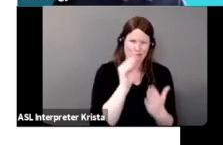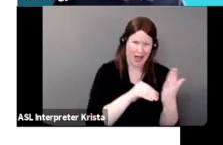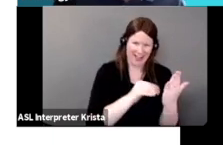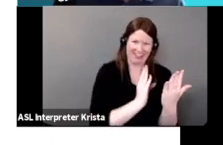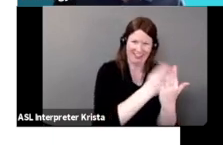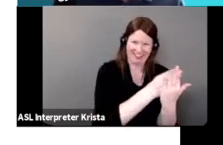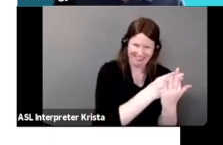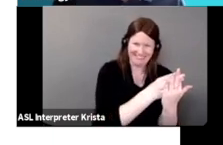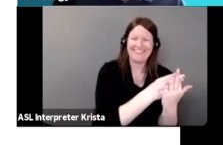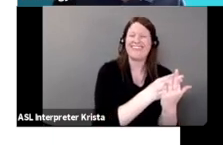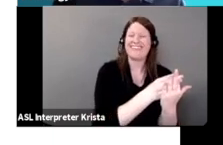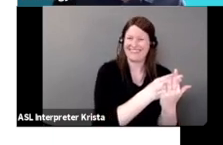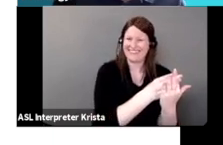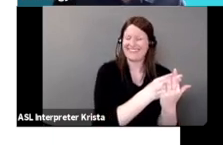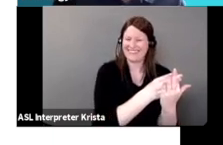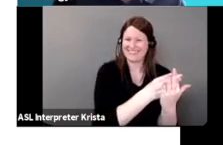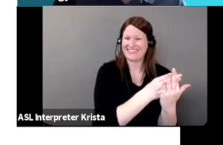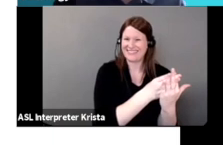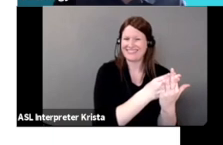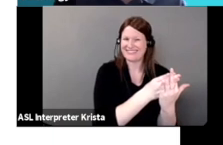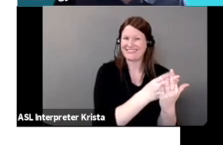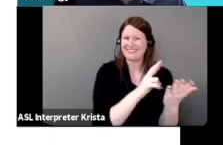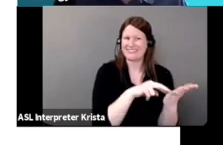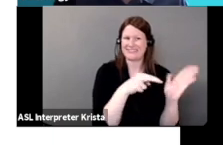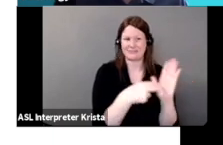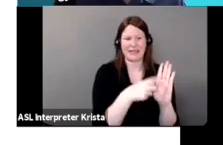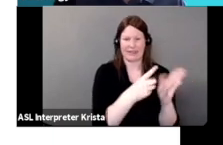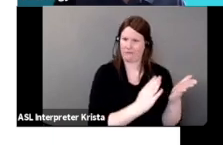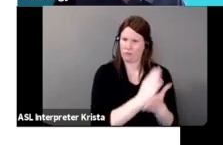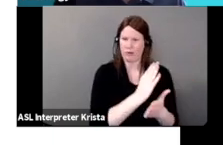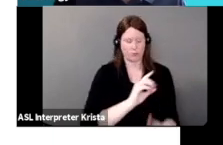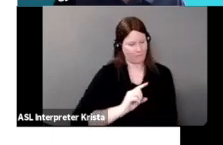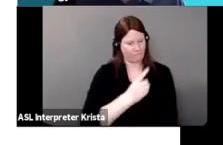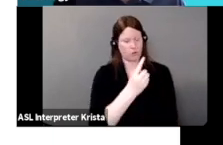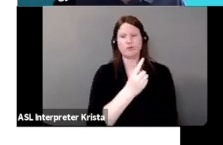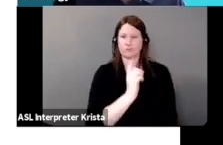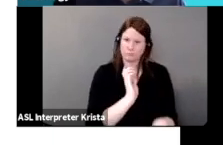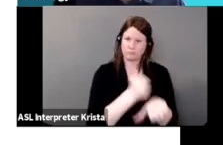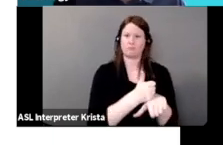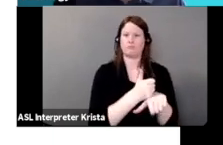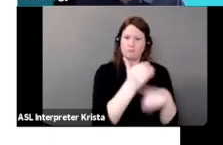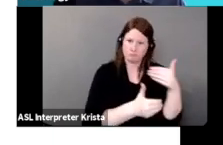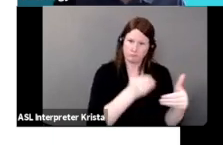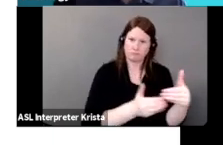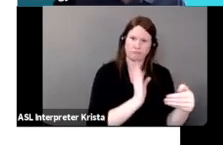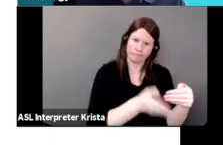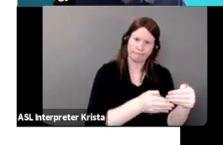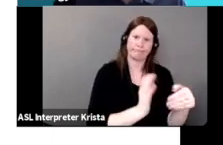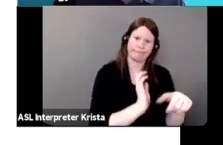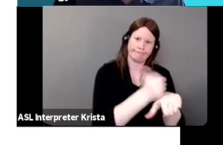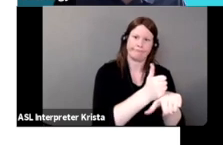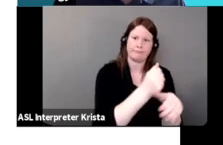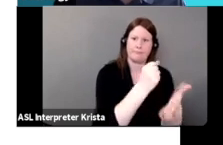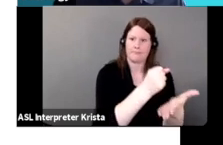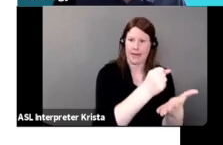They have the first rights to a patent. So recognizing a priority date is